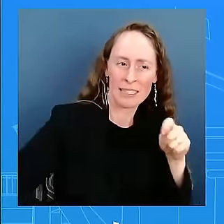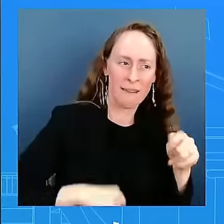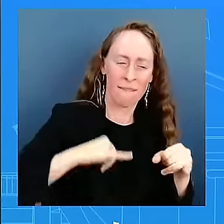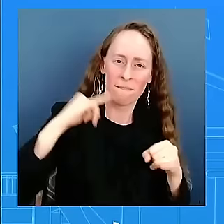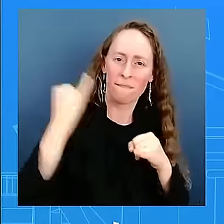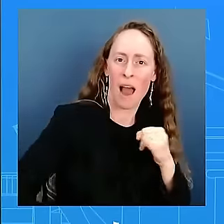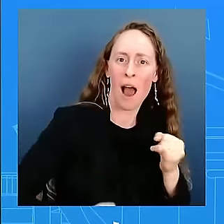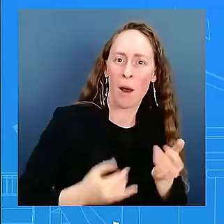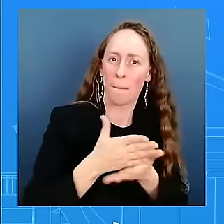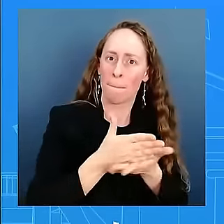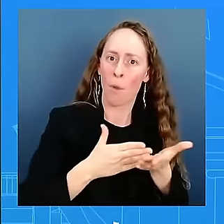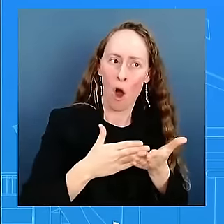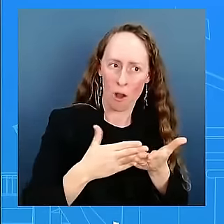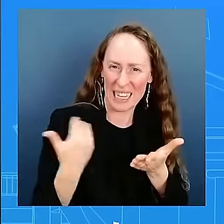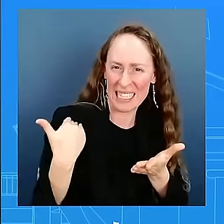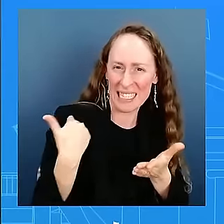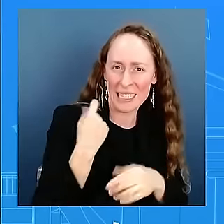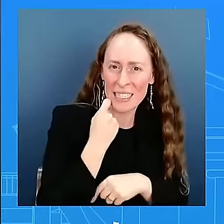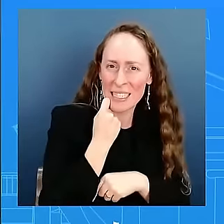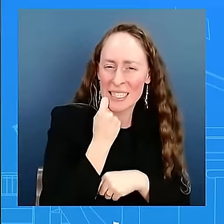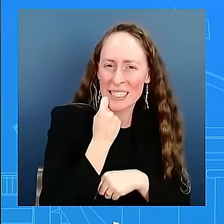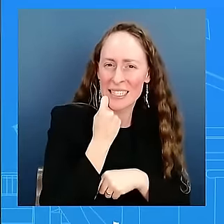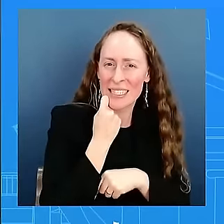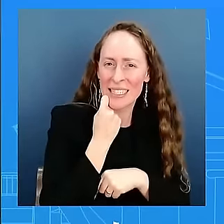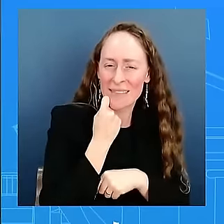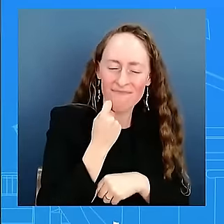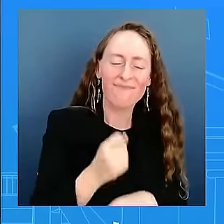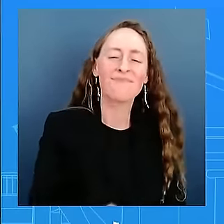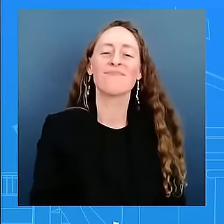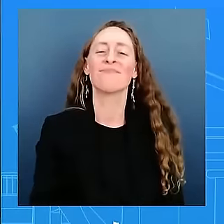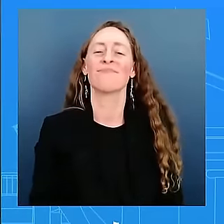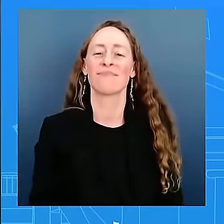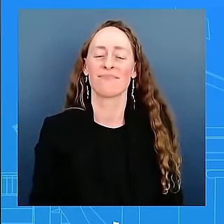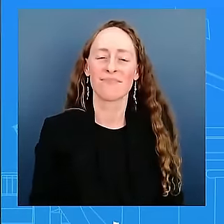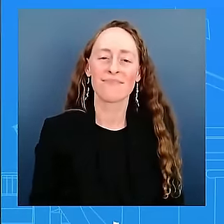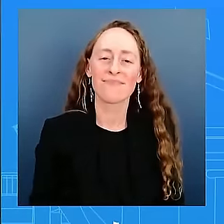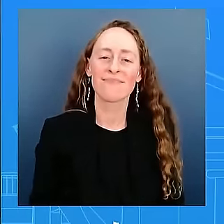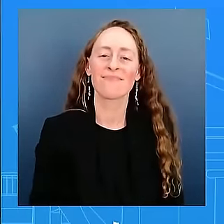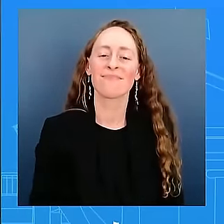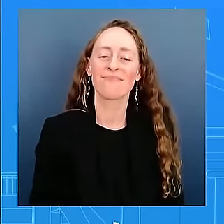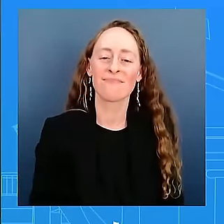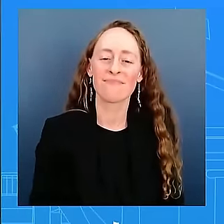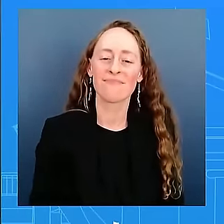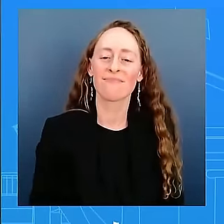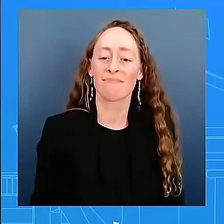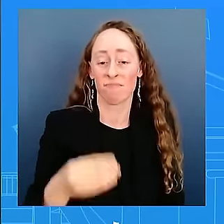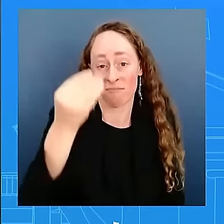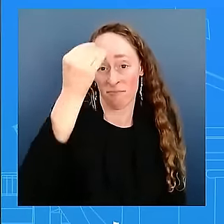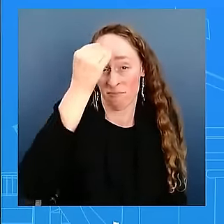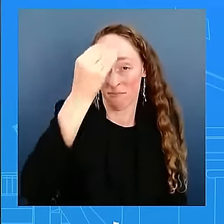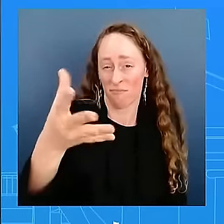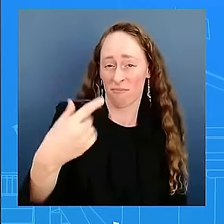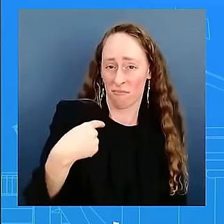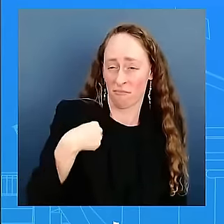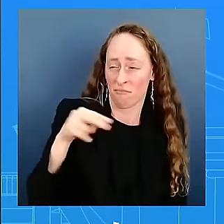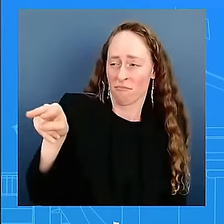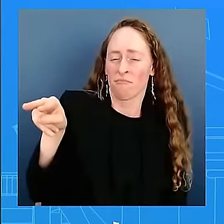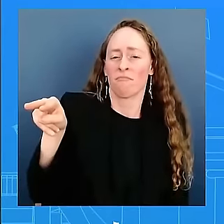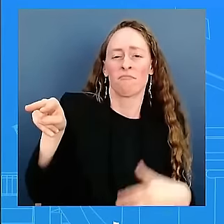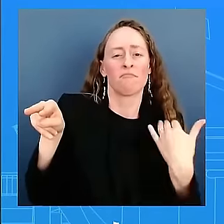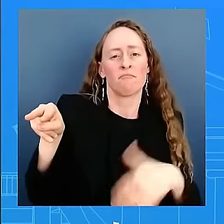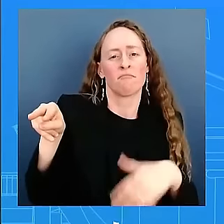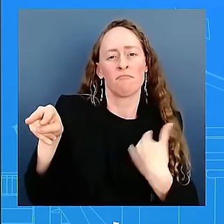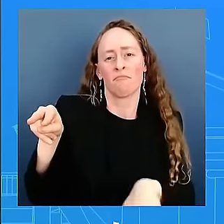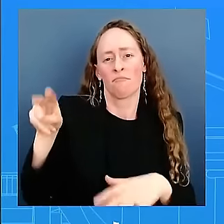no more singular or concrete demonstration that the alliances that the President has reinvigorated around the world matter